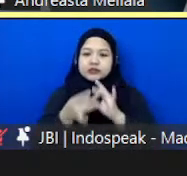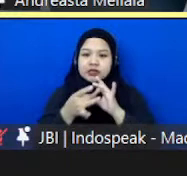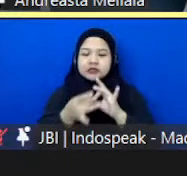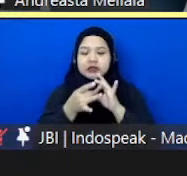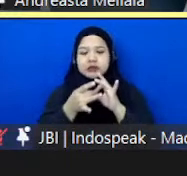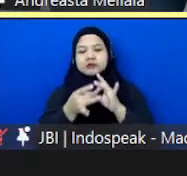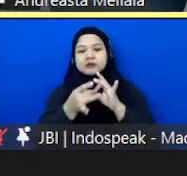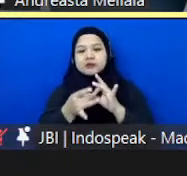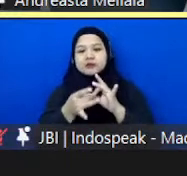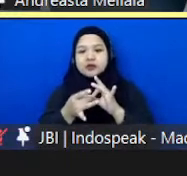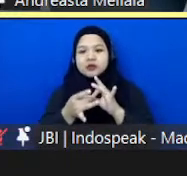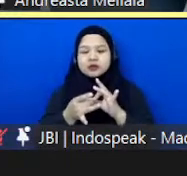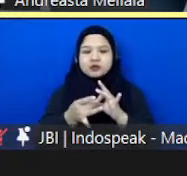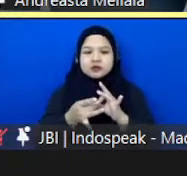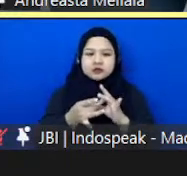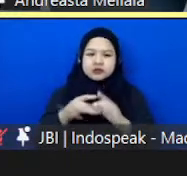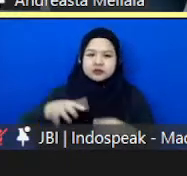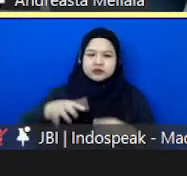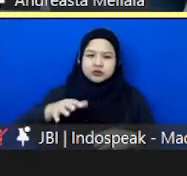around